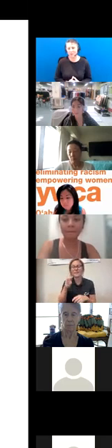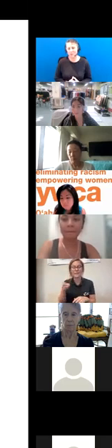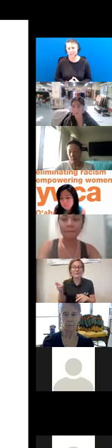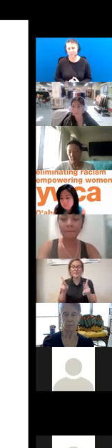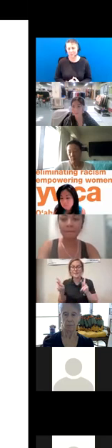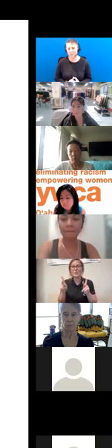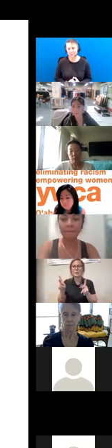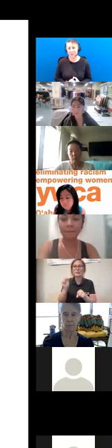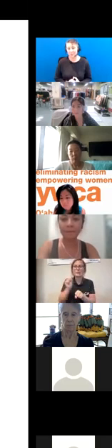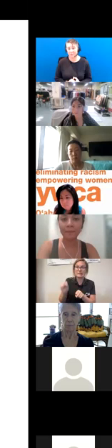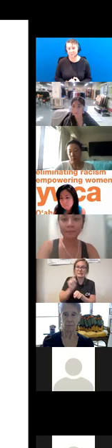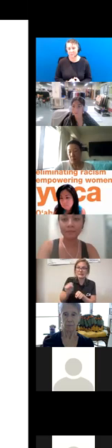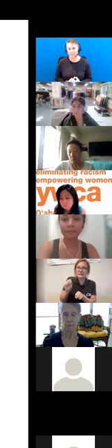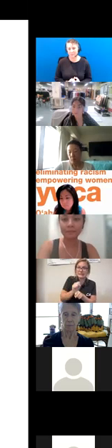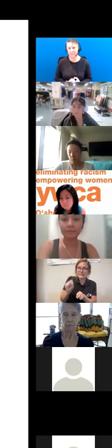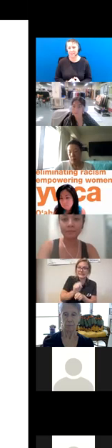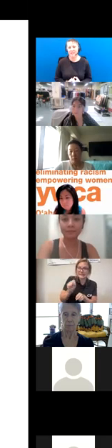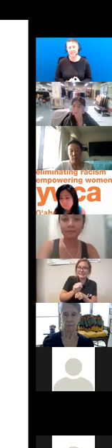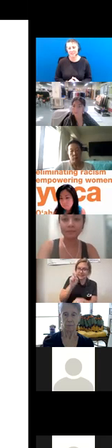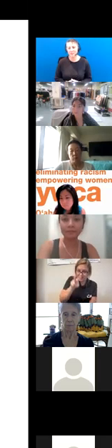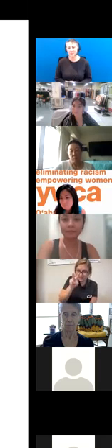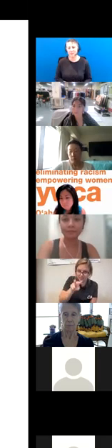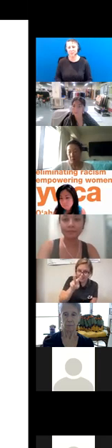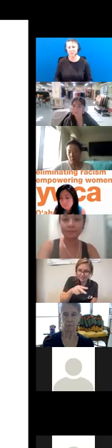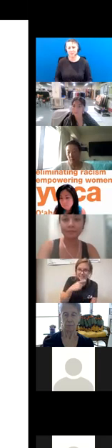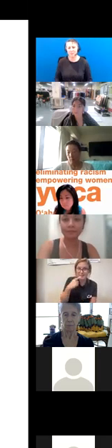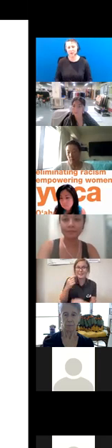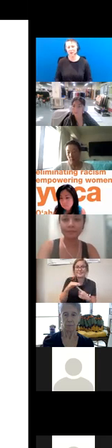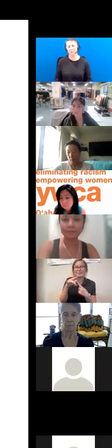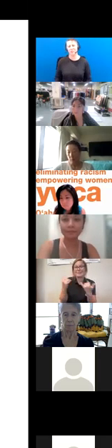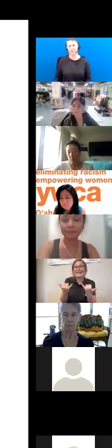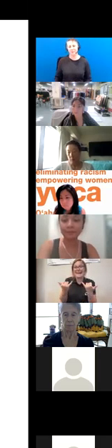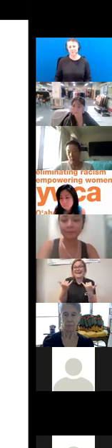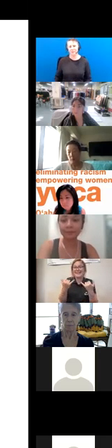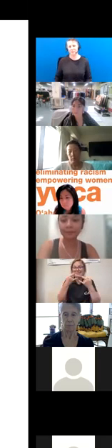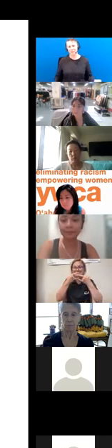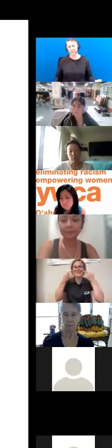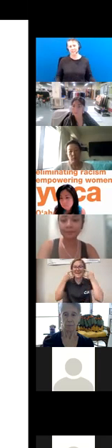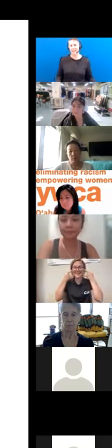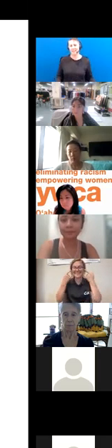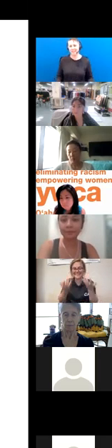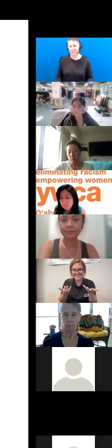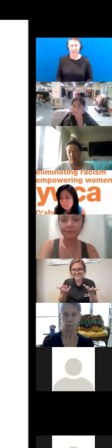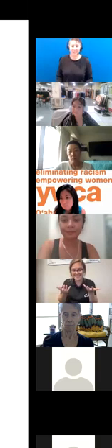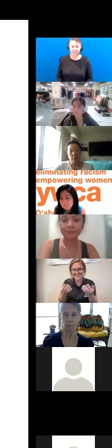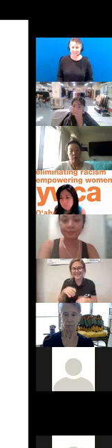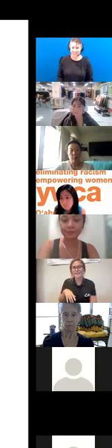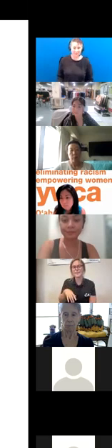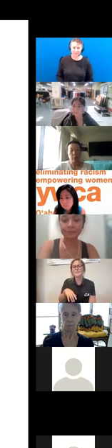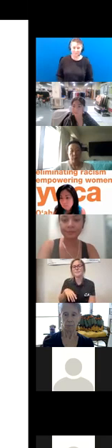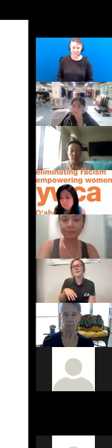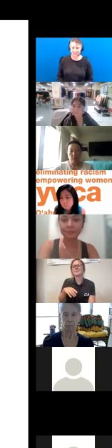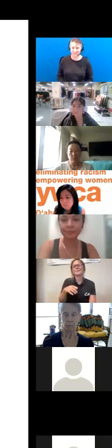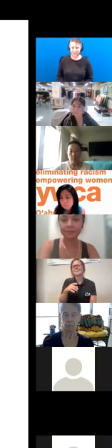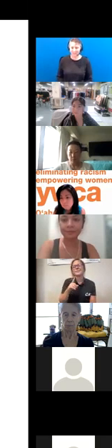harder for the deaf person, hard of hearing people even, because they have to work super hard to try to figure out what's being said. And like I said,